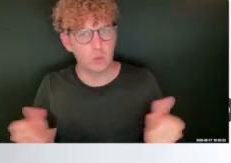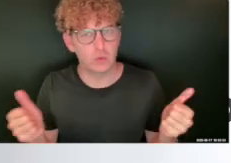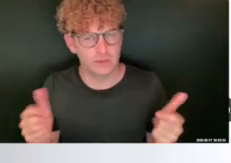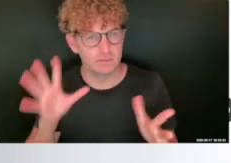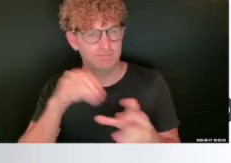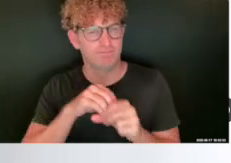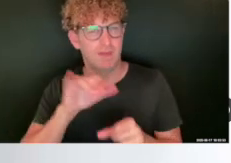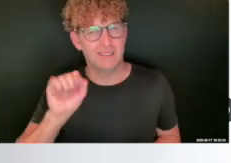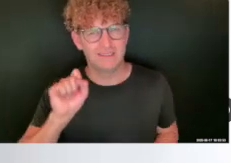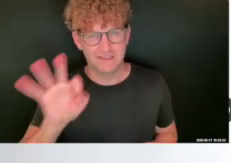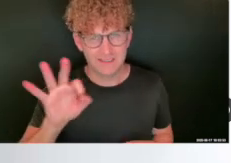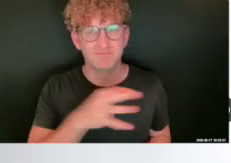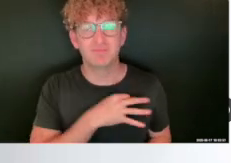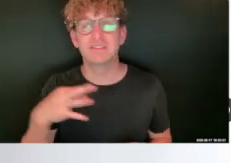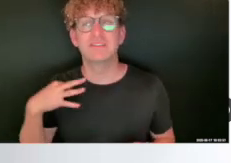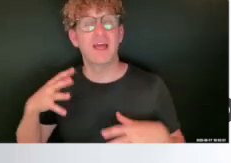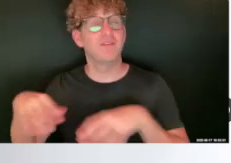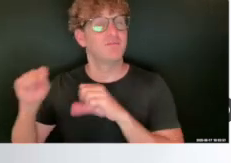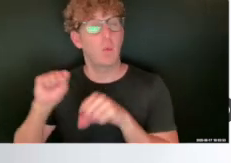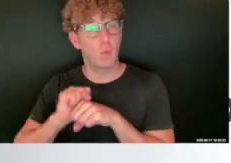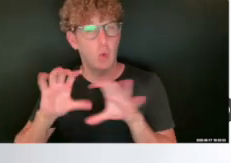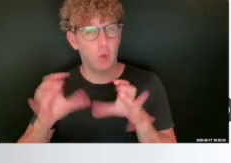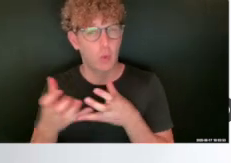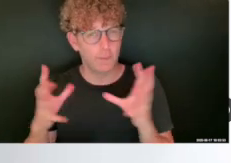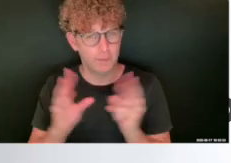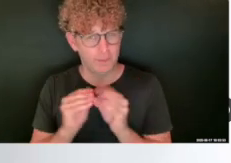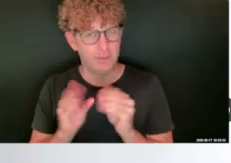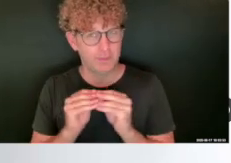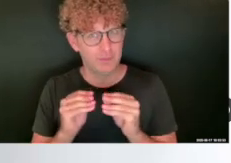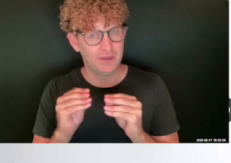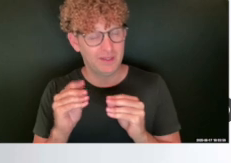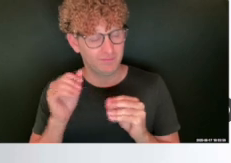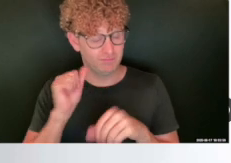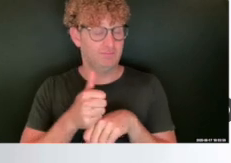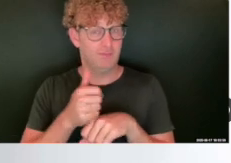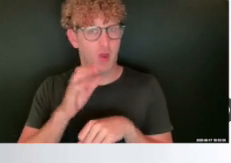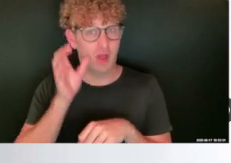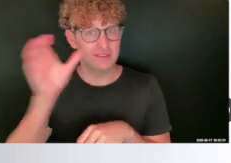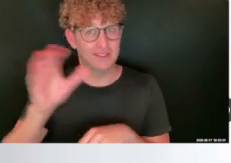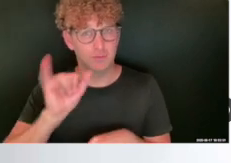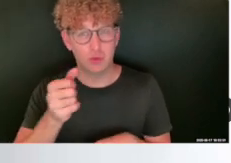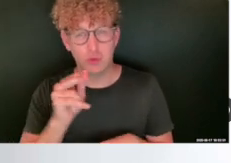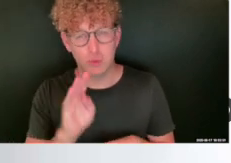assistance and ongoing fleet management would help fleets successfully add these vehicles to their fleets.